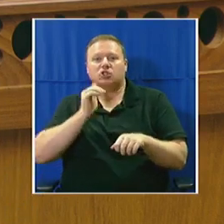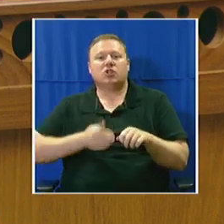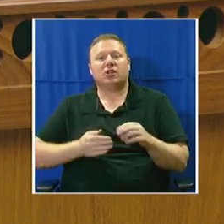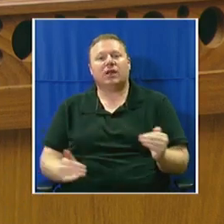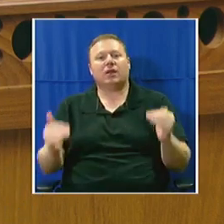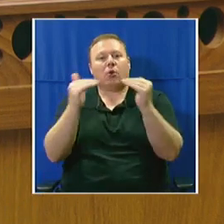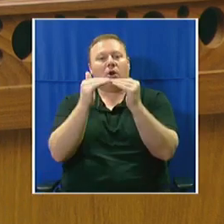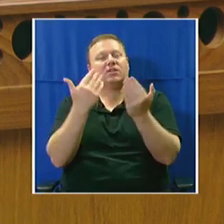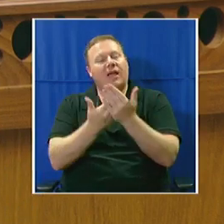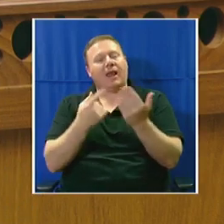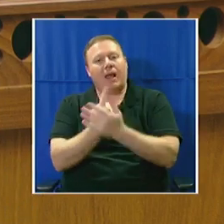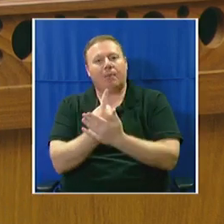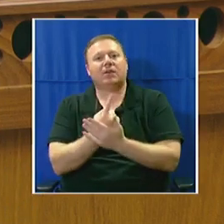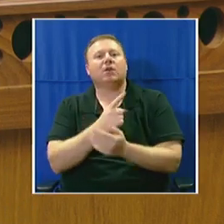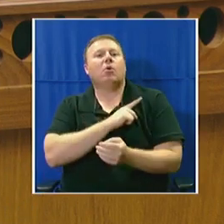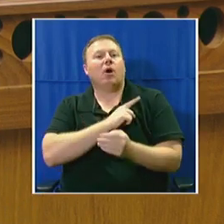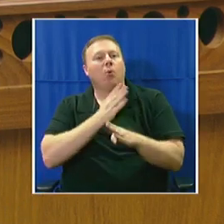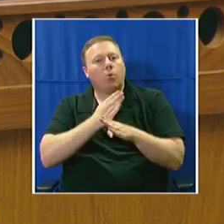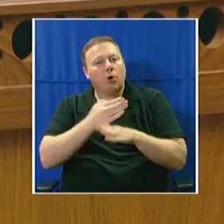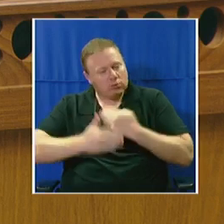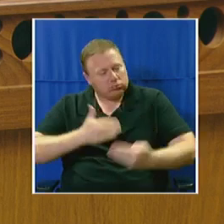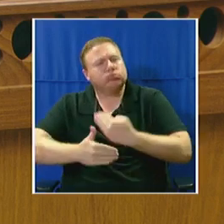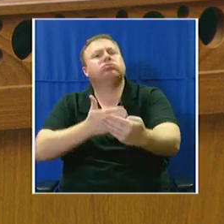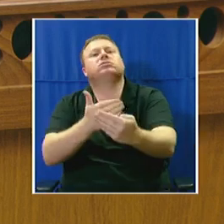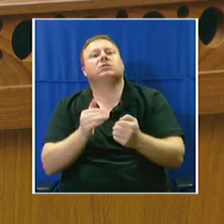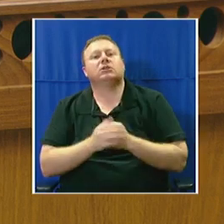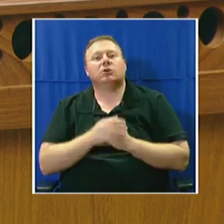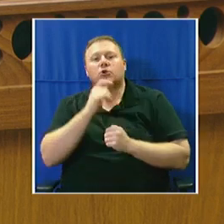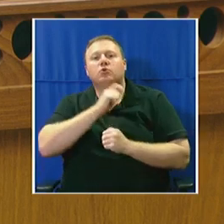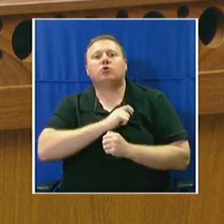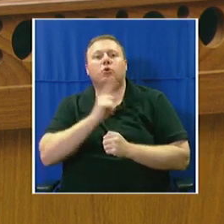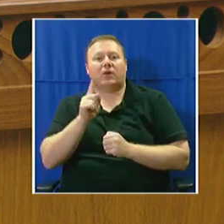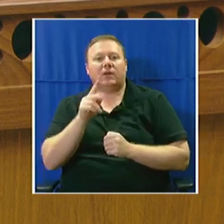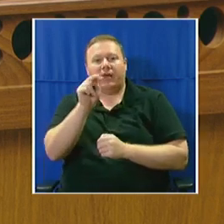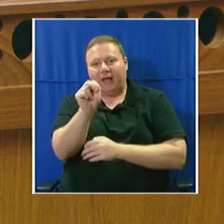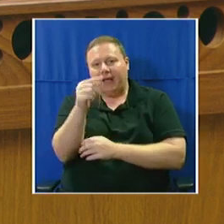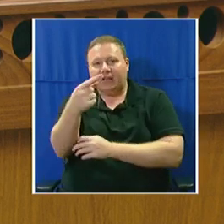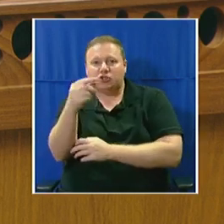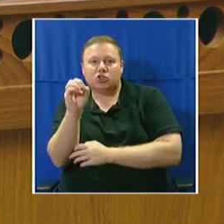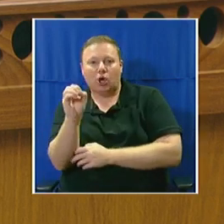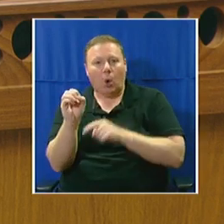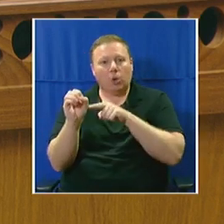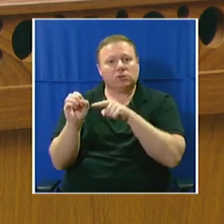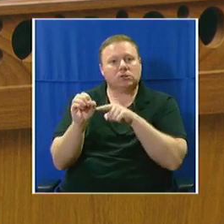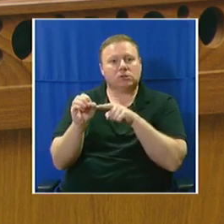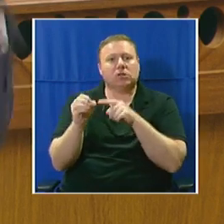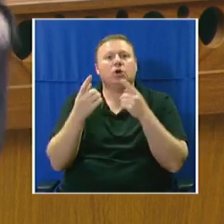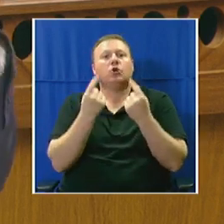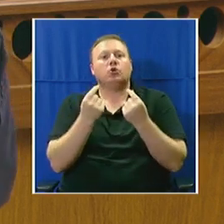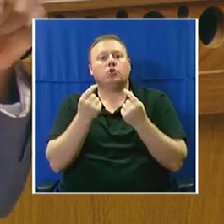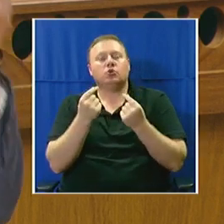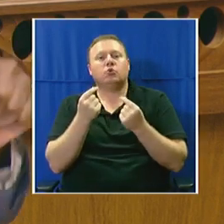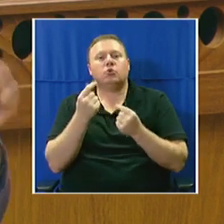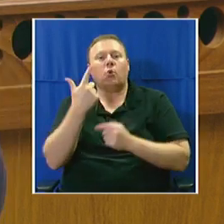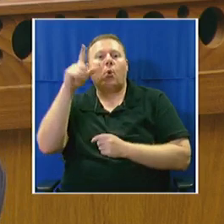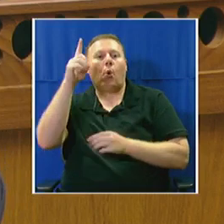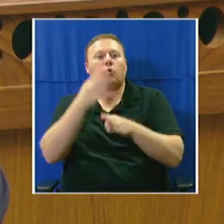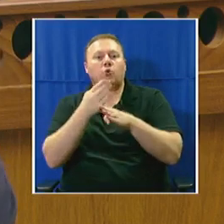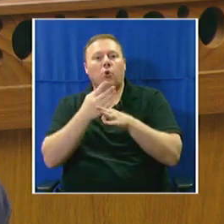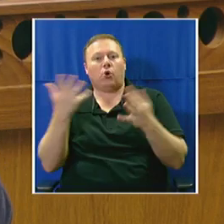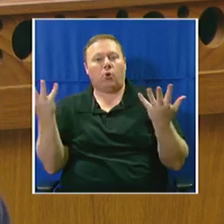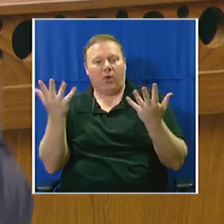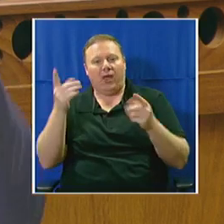failed she must resign either we make a fundamental change and allocate the resources to the commission of